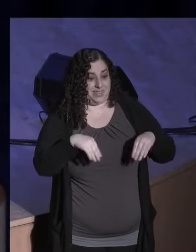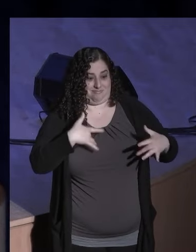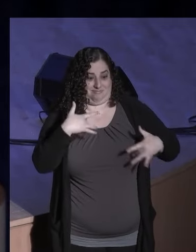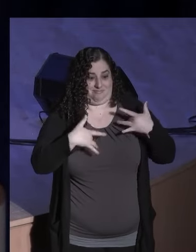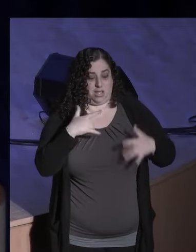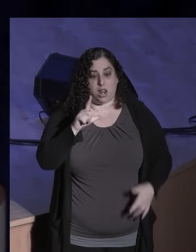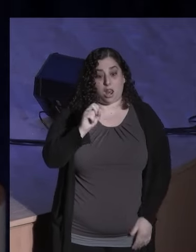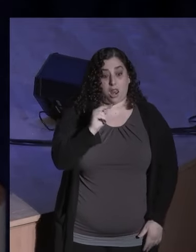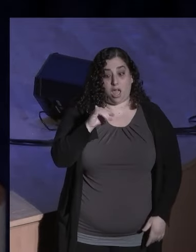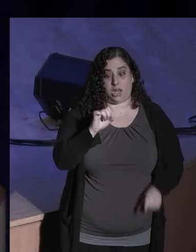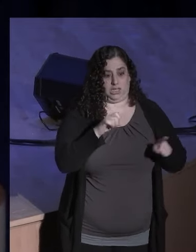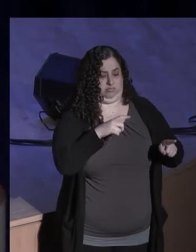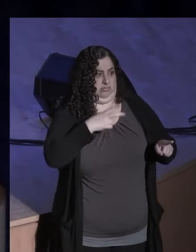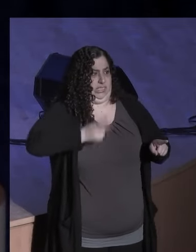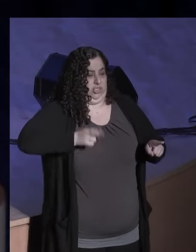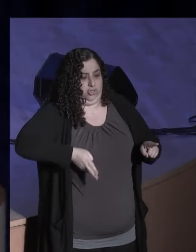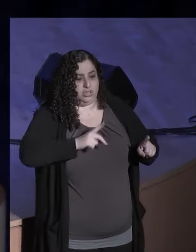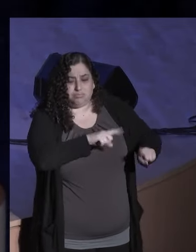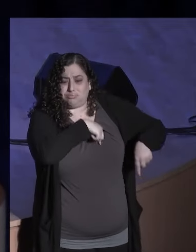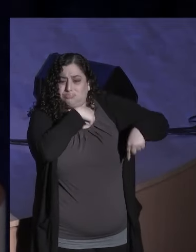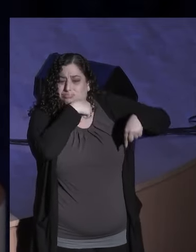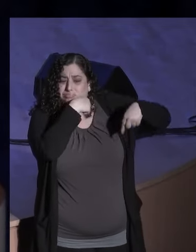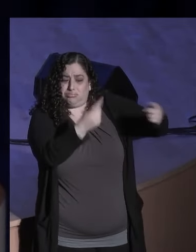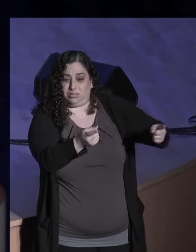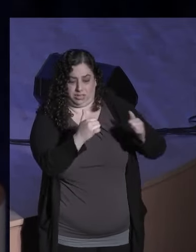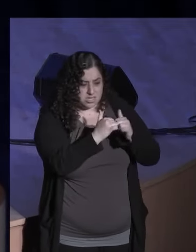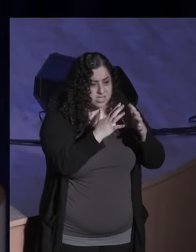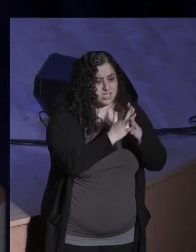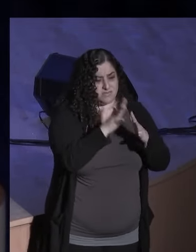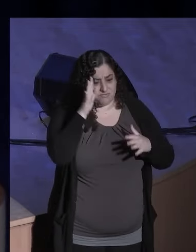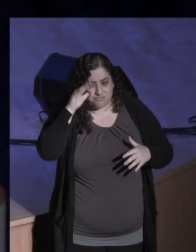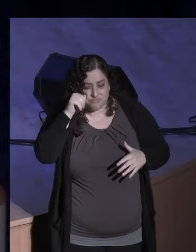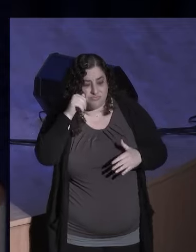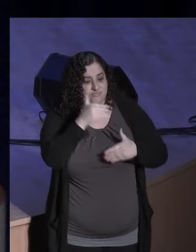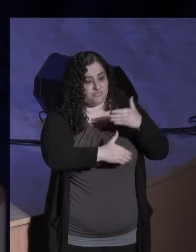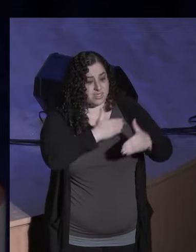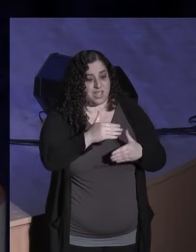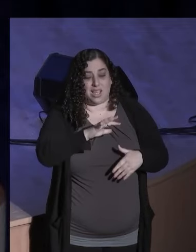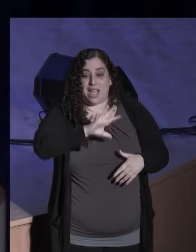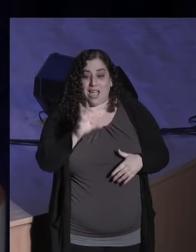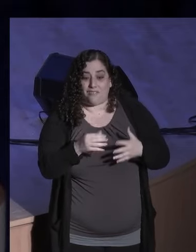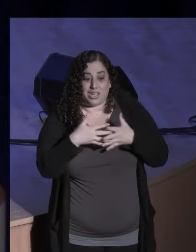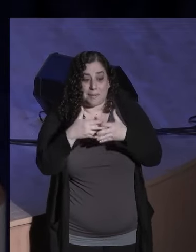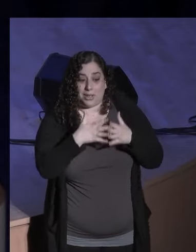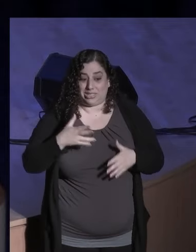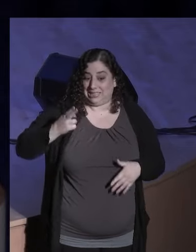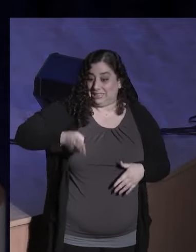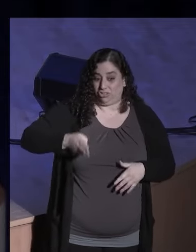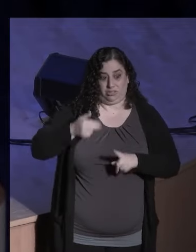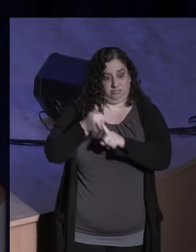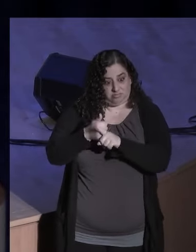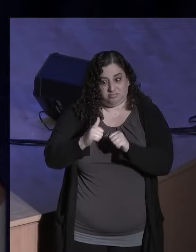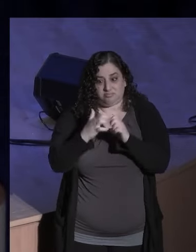book aptly titled, A Fool's Errand, Building the National Museum of African American History and Culture in the Age